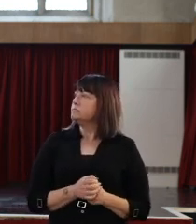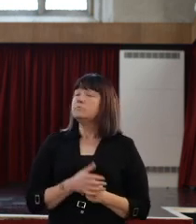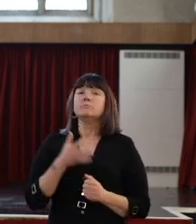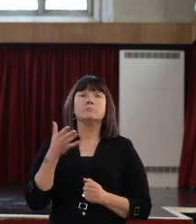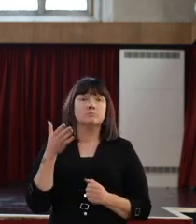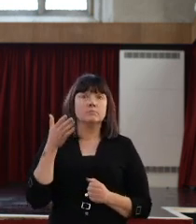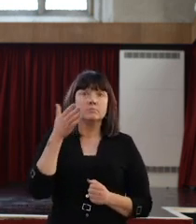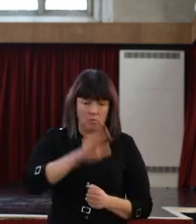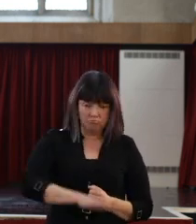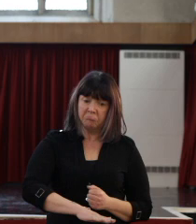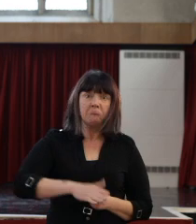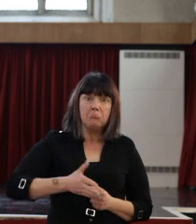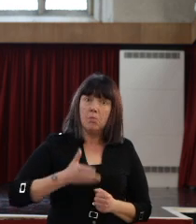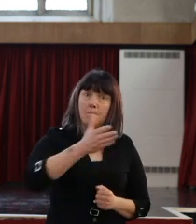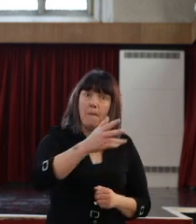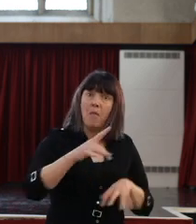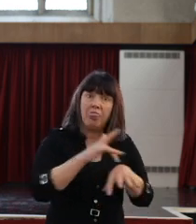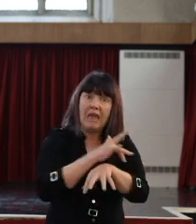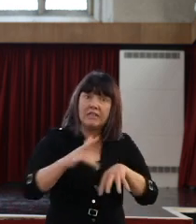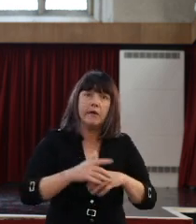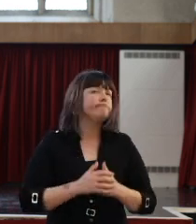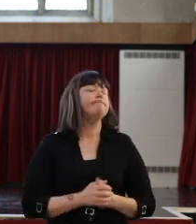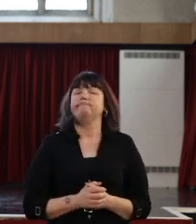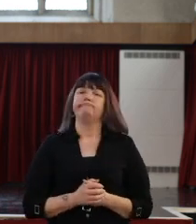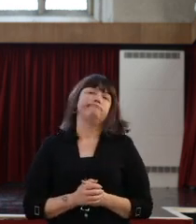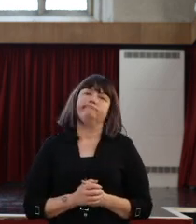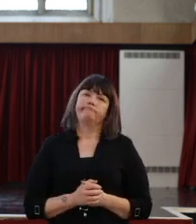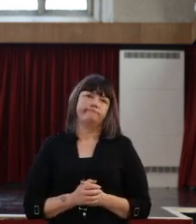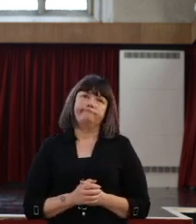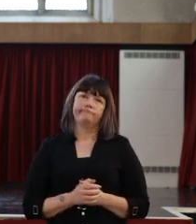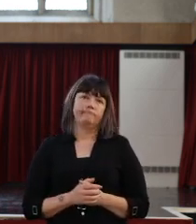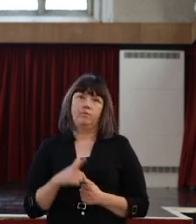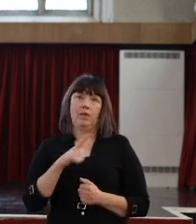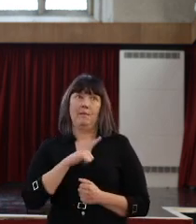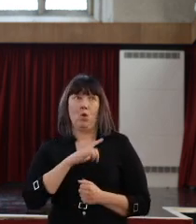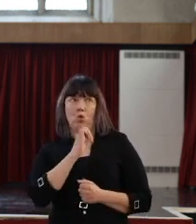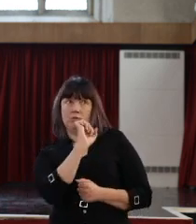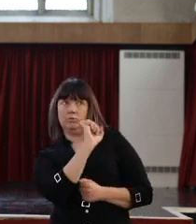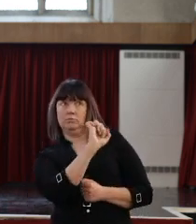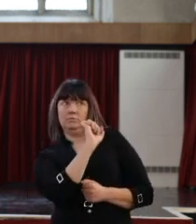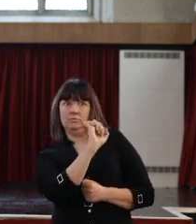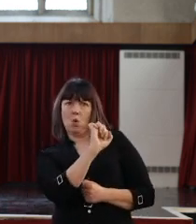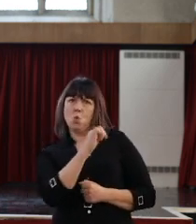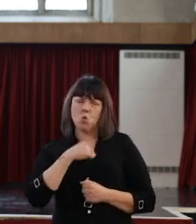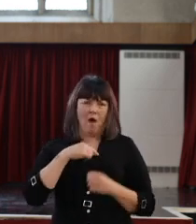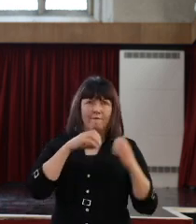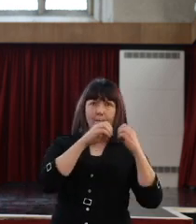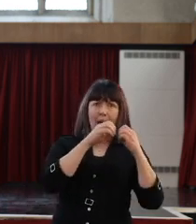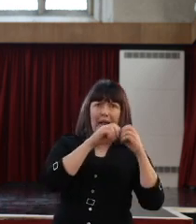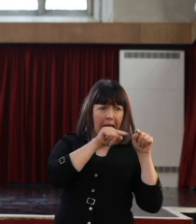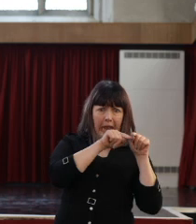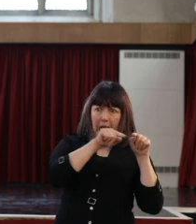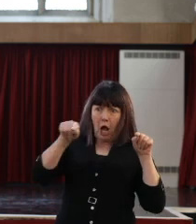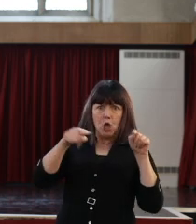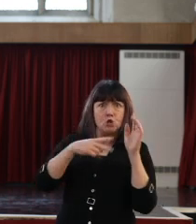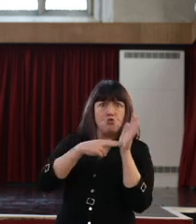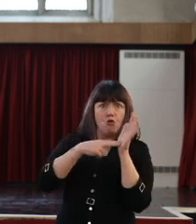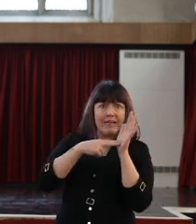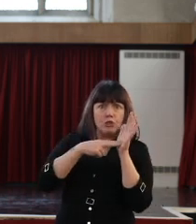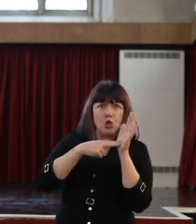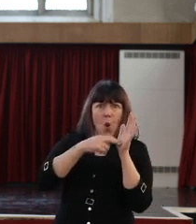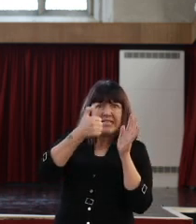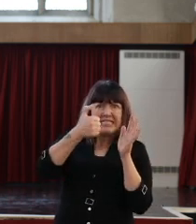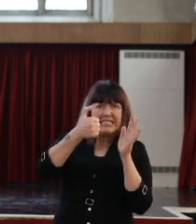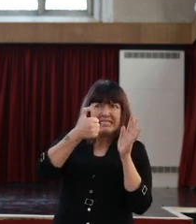theatre. I think part of the reason was the Norwich Theatre Royal was 16 miles away. 16 miles. In